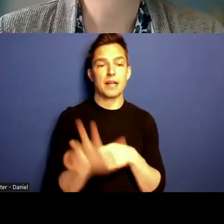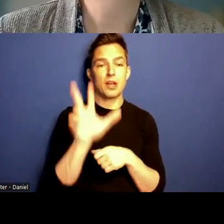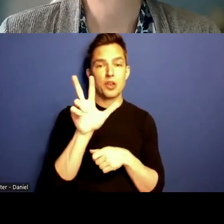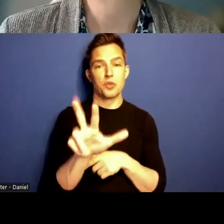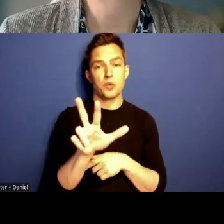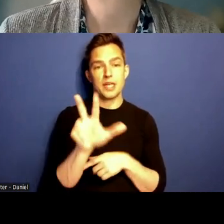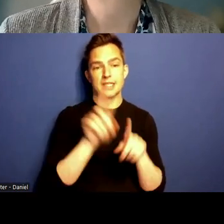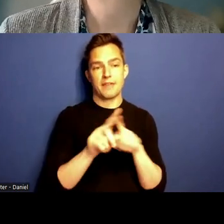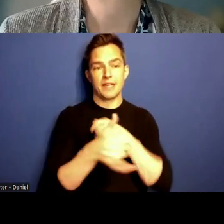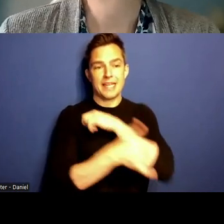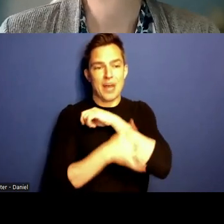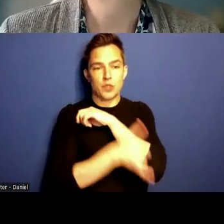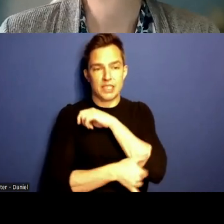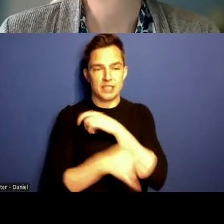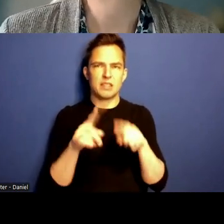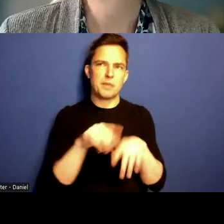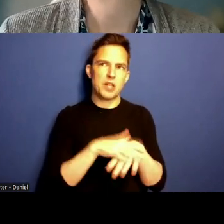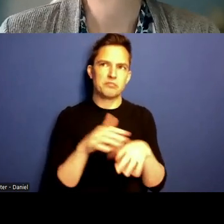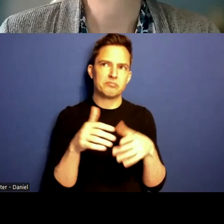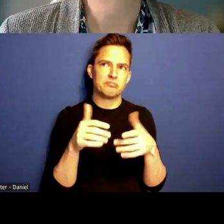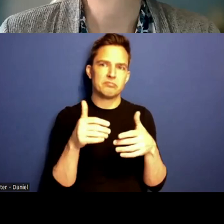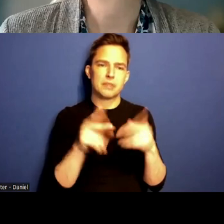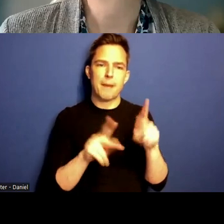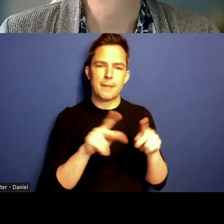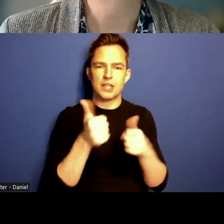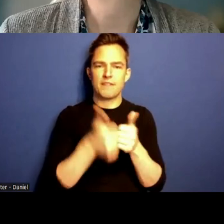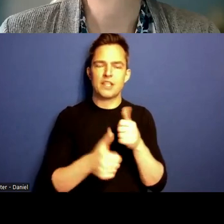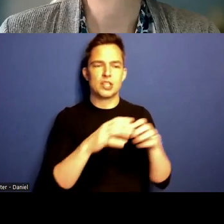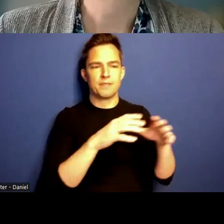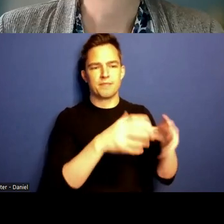different counties, depending on the population of each county.